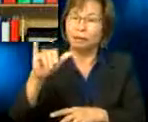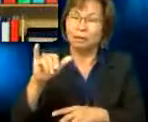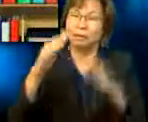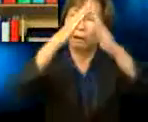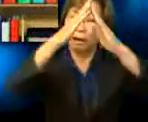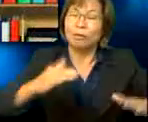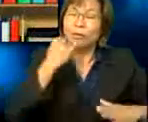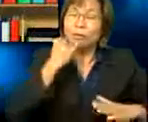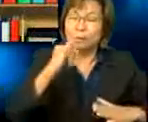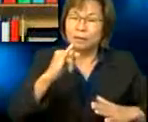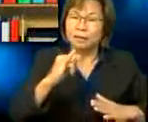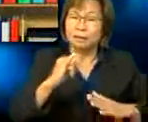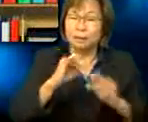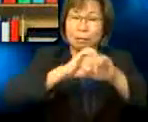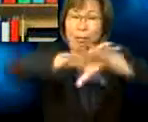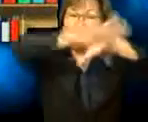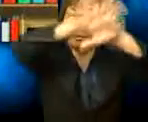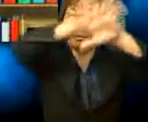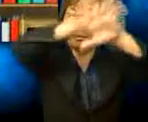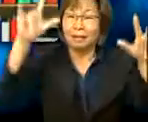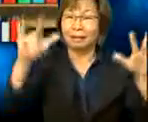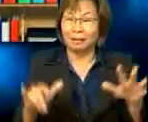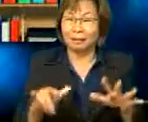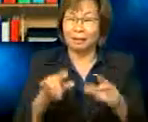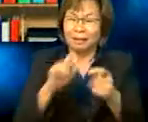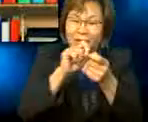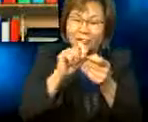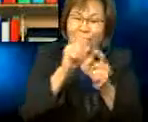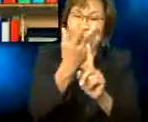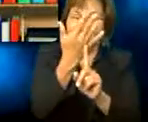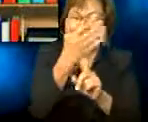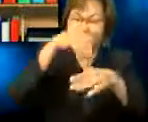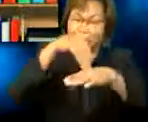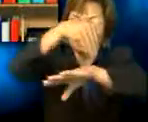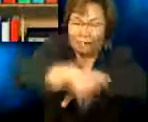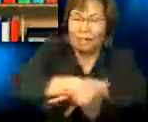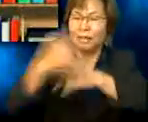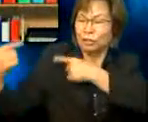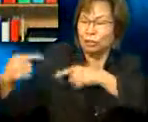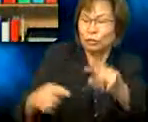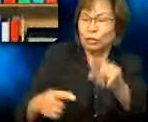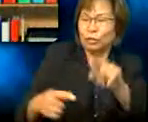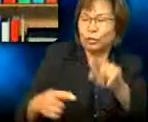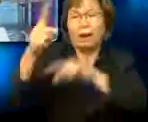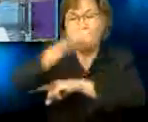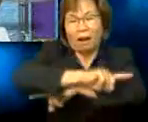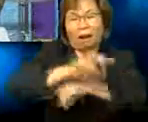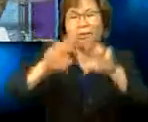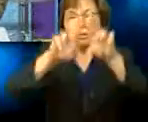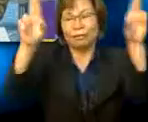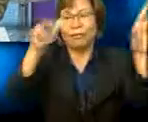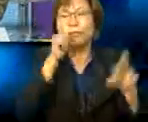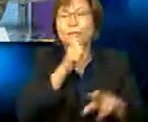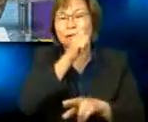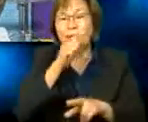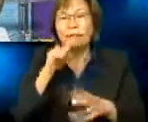house is brightly lit at night during Hari Raya Puasa. Yes, that's